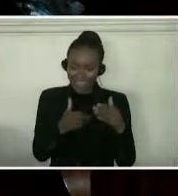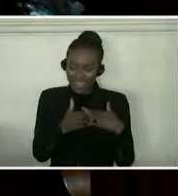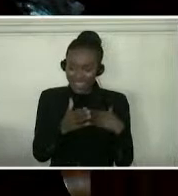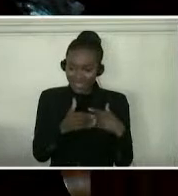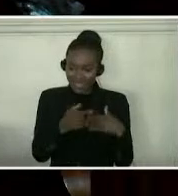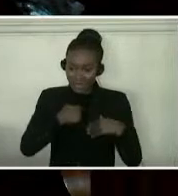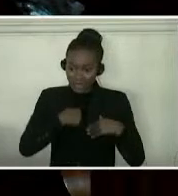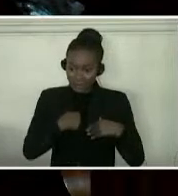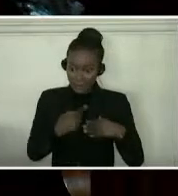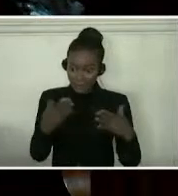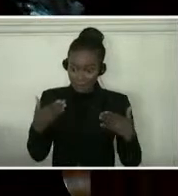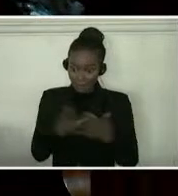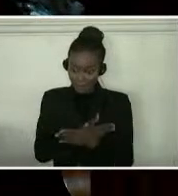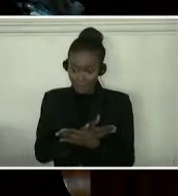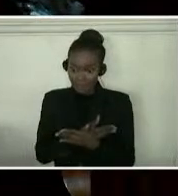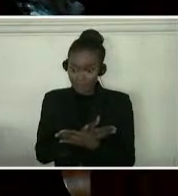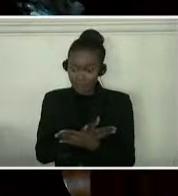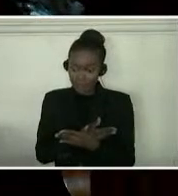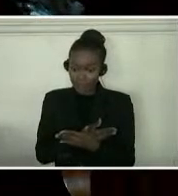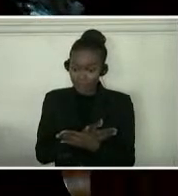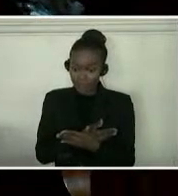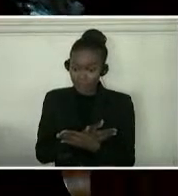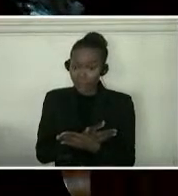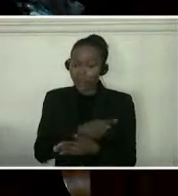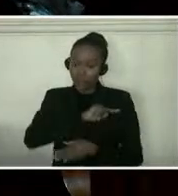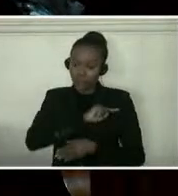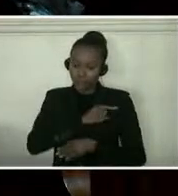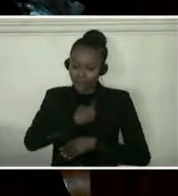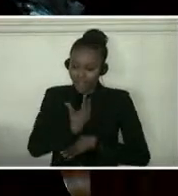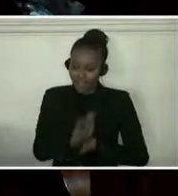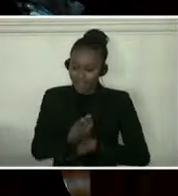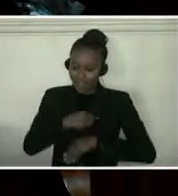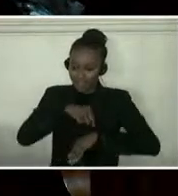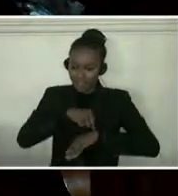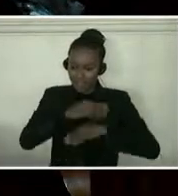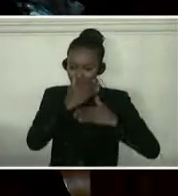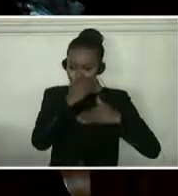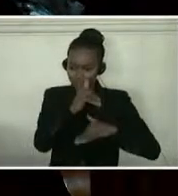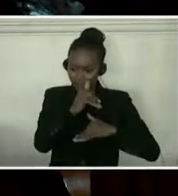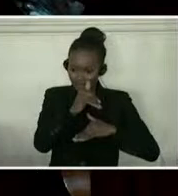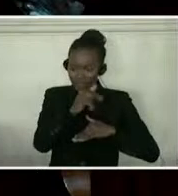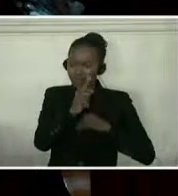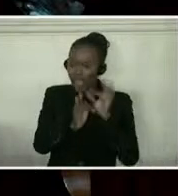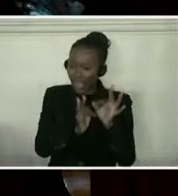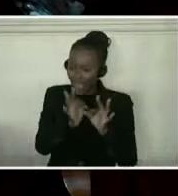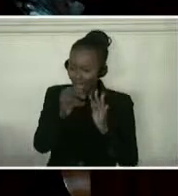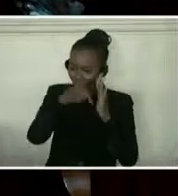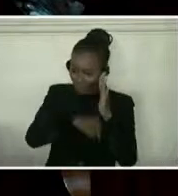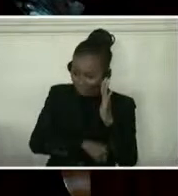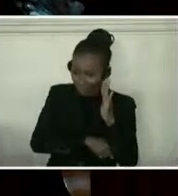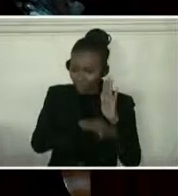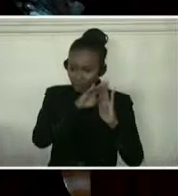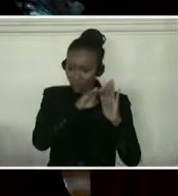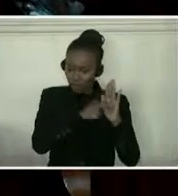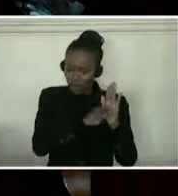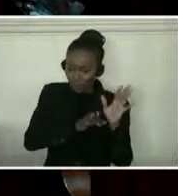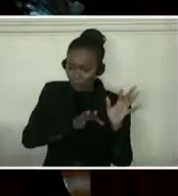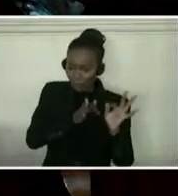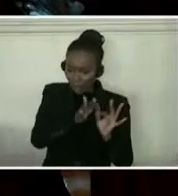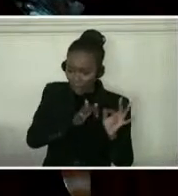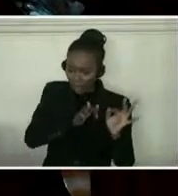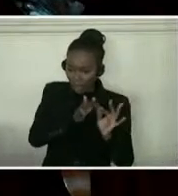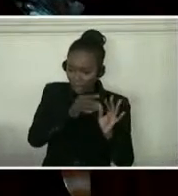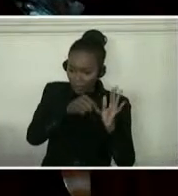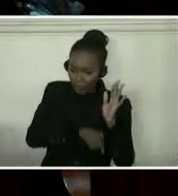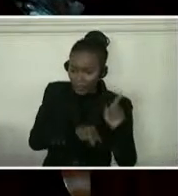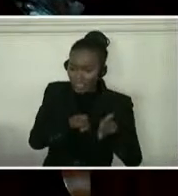because this cut was limited in terms of outlining the programs of the departments and also the